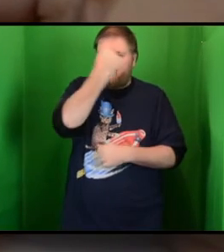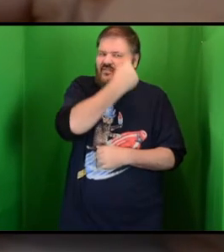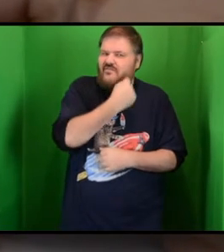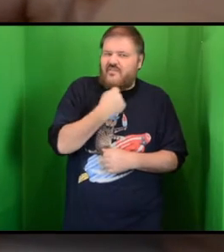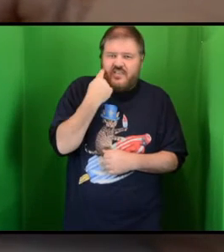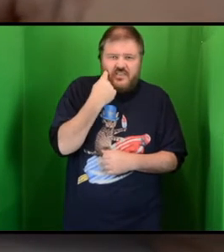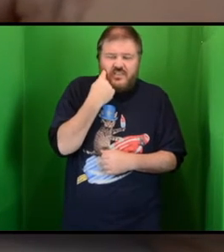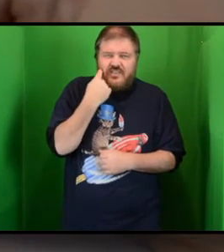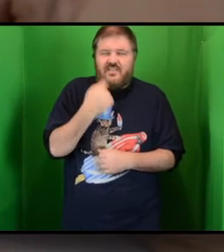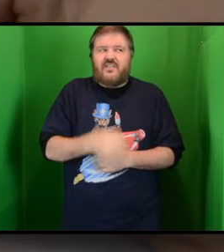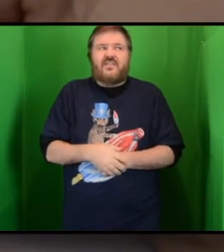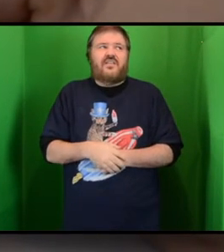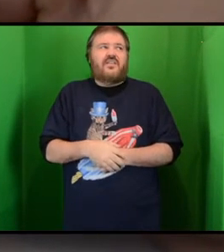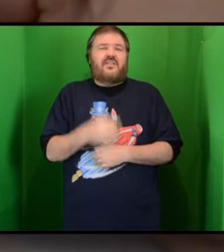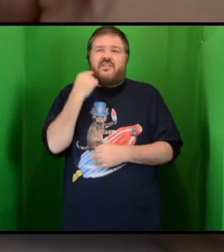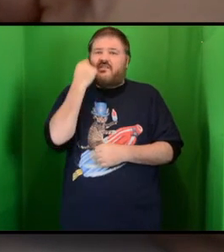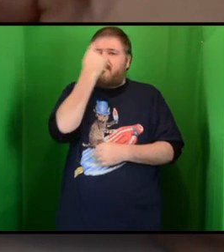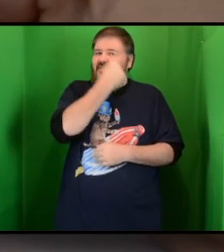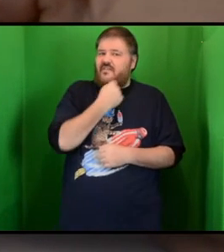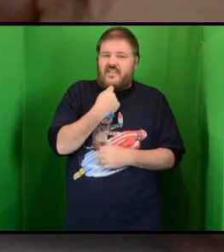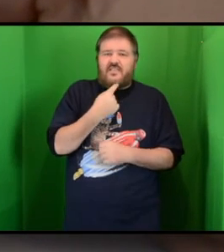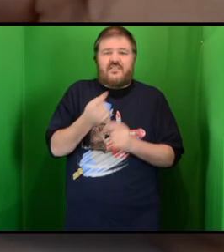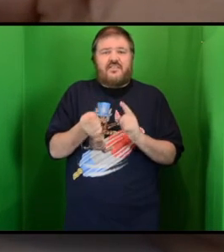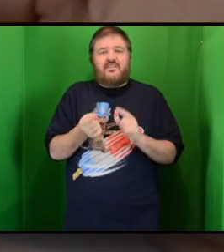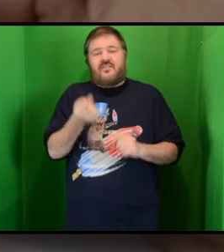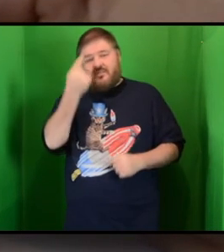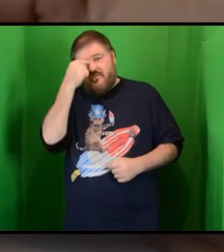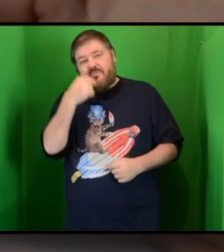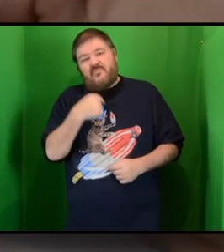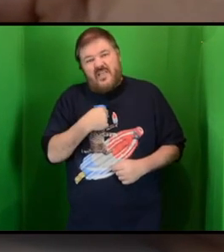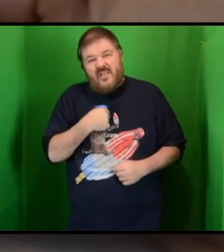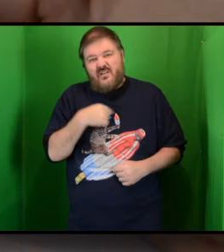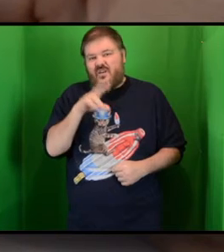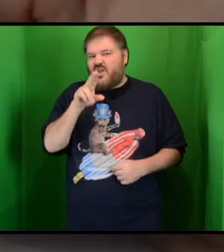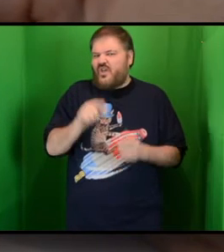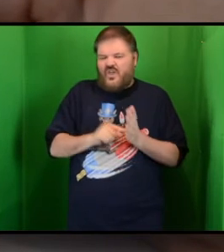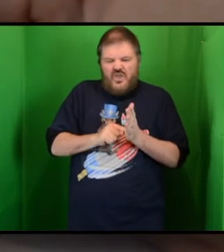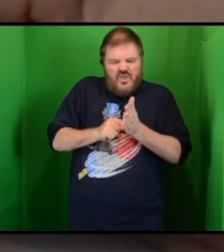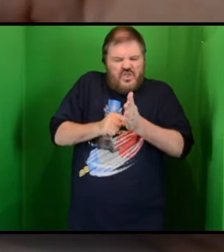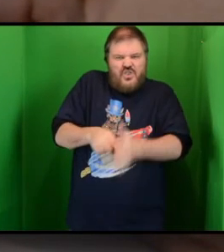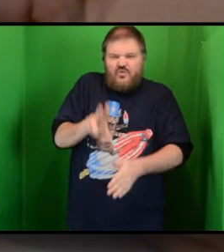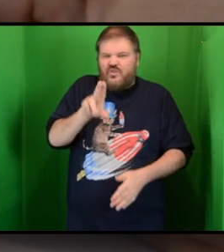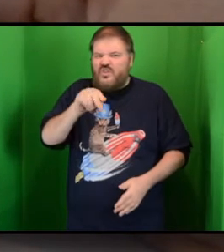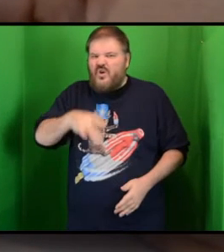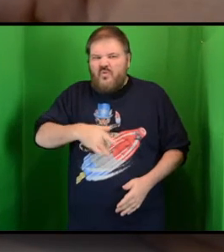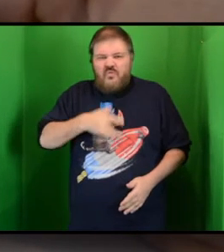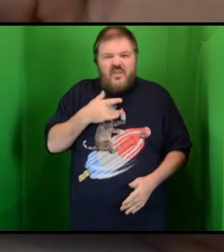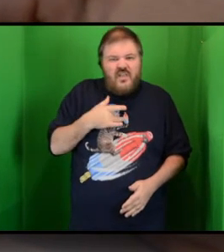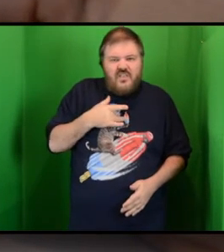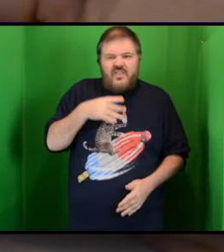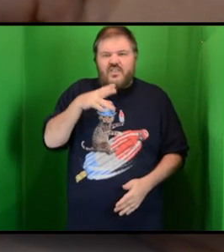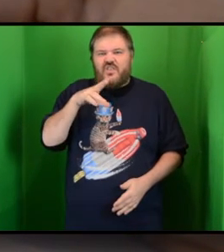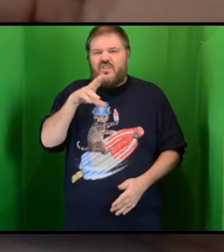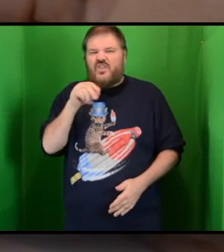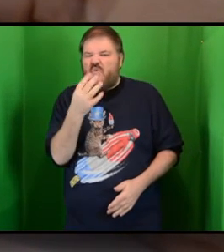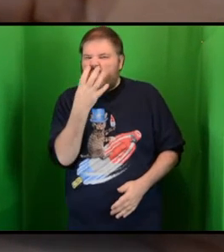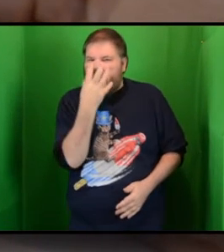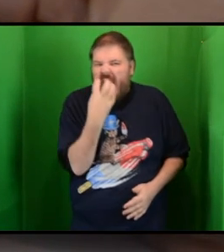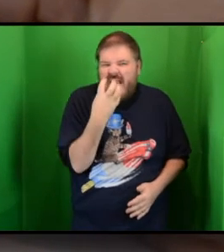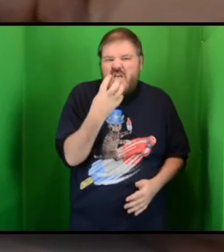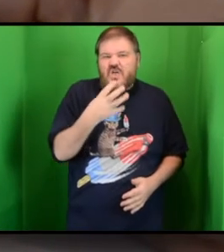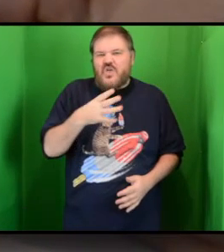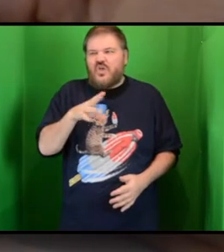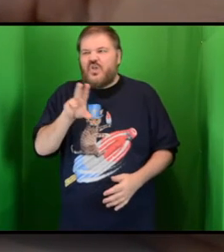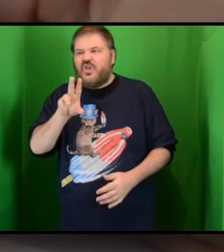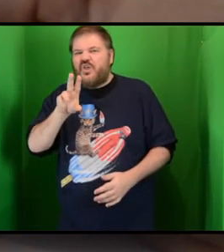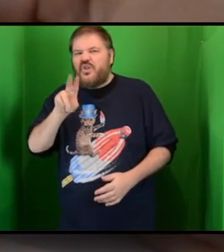he doesn't really have a face that yells to me someone who's ready to fight. He has he looks more like he's